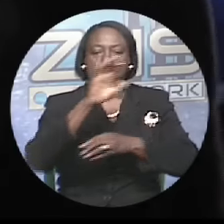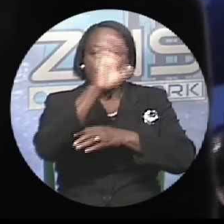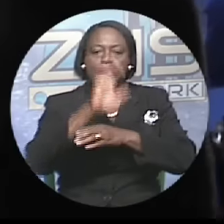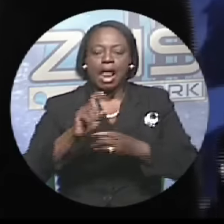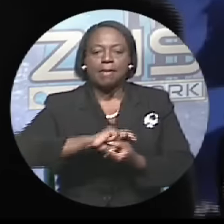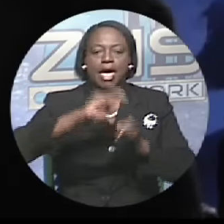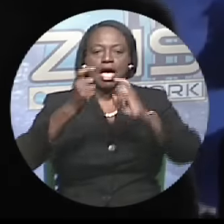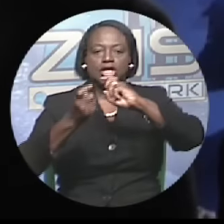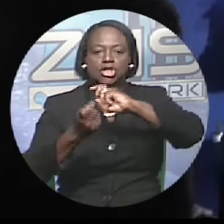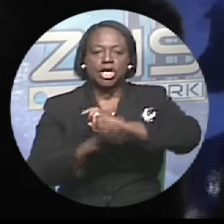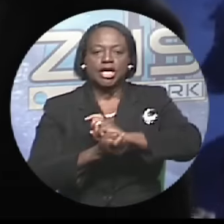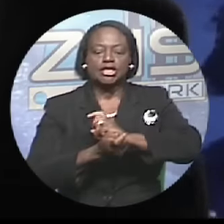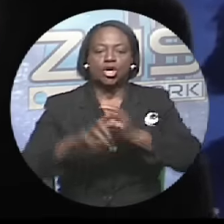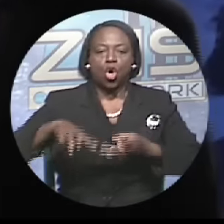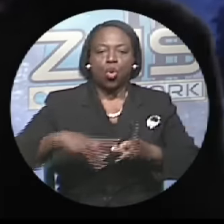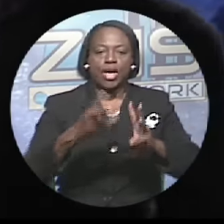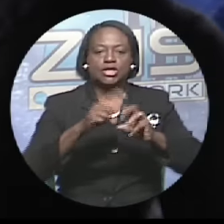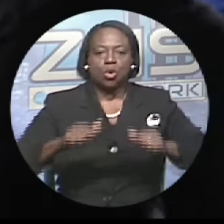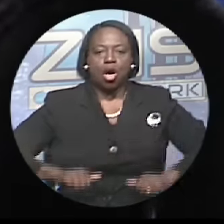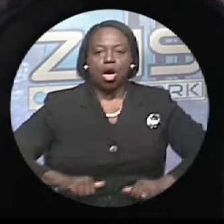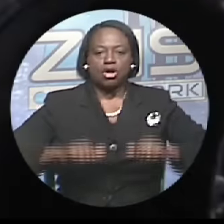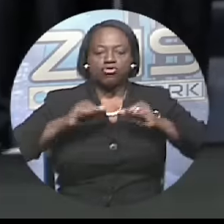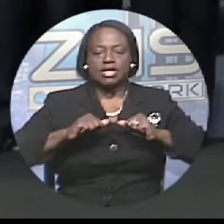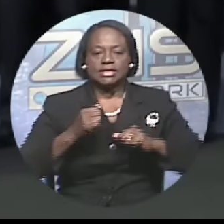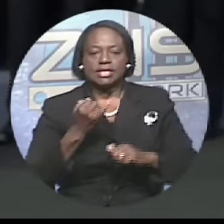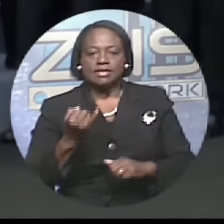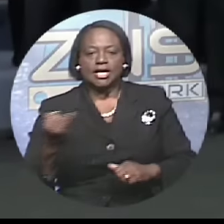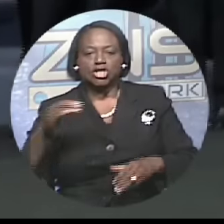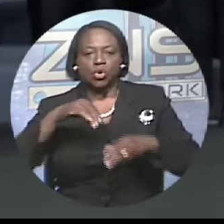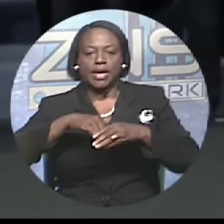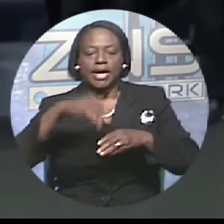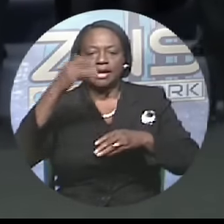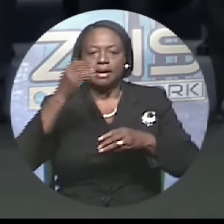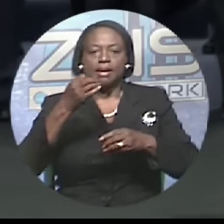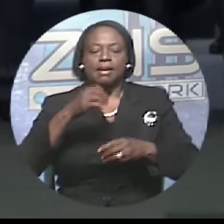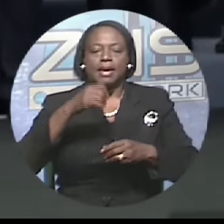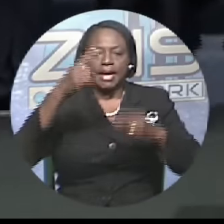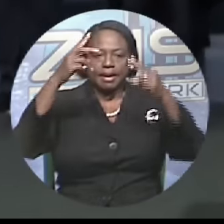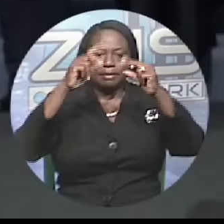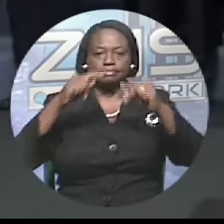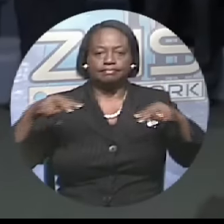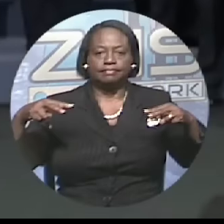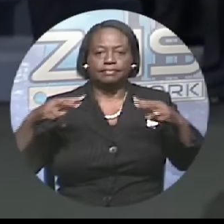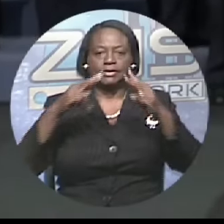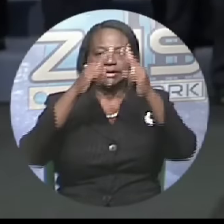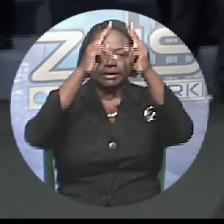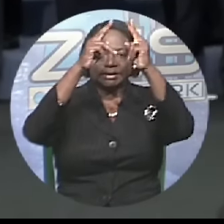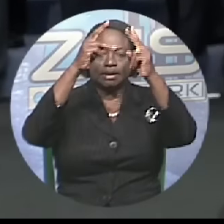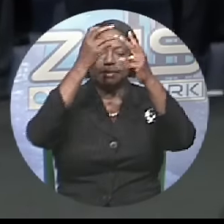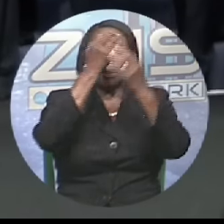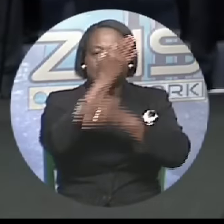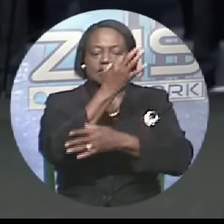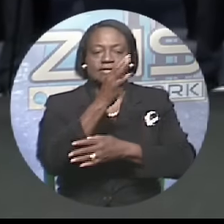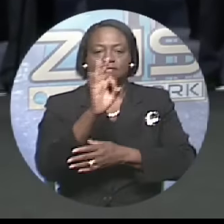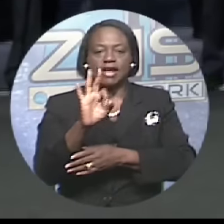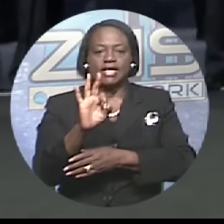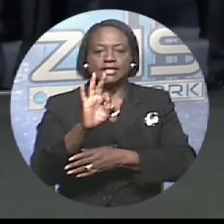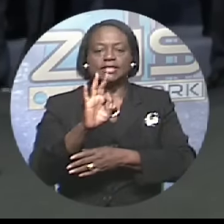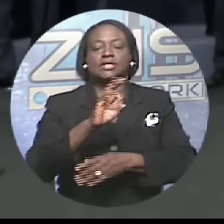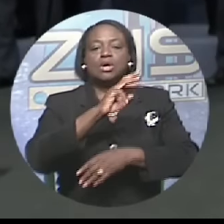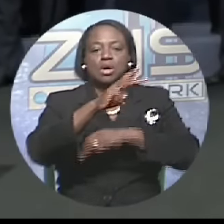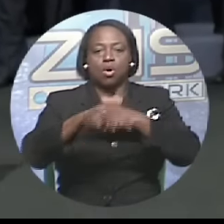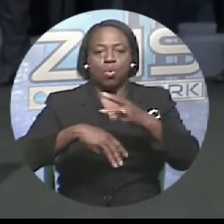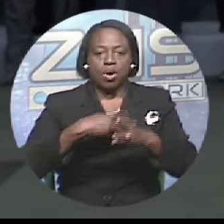issue. At the mega United Nations Climate Change Summit in Paris, 150 leaders from around the world, inclusive of the U.S.,